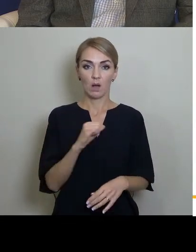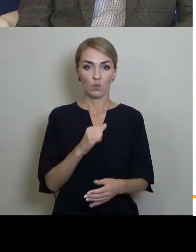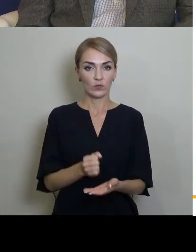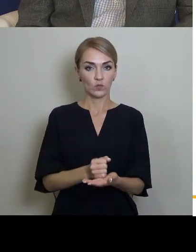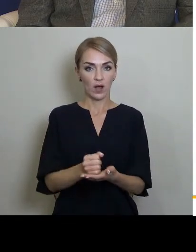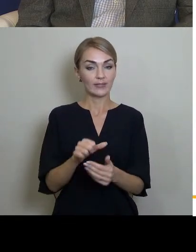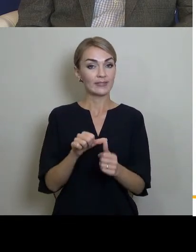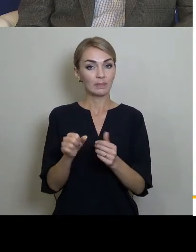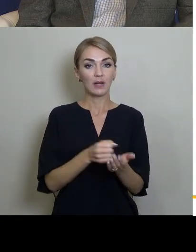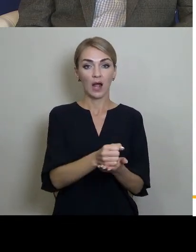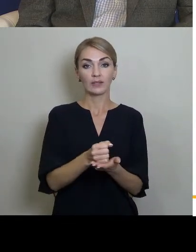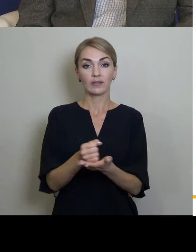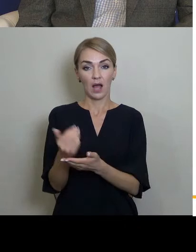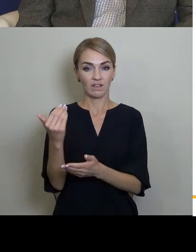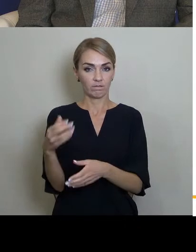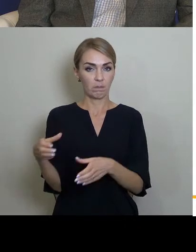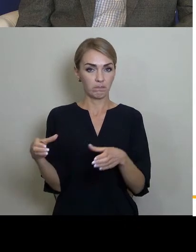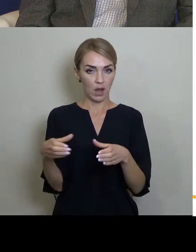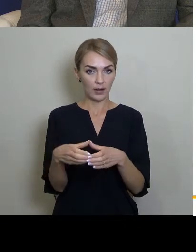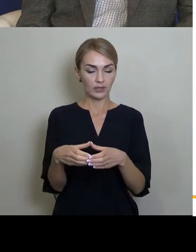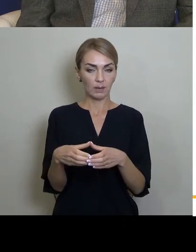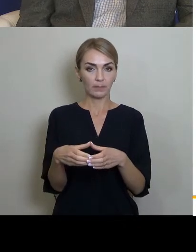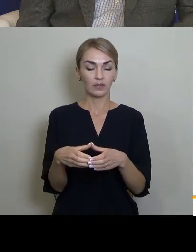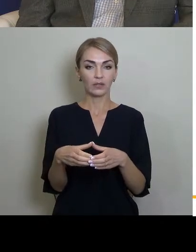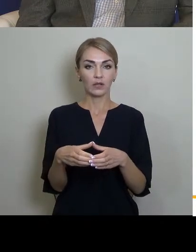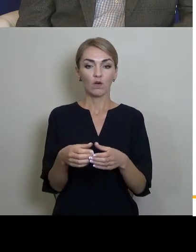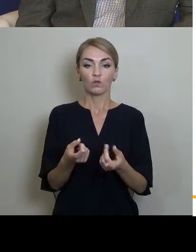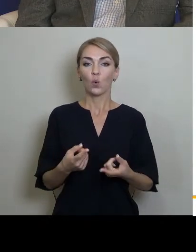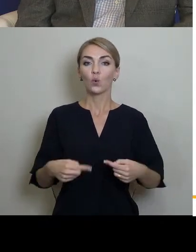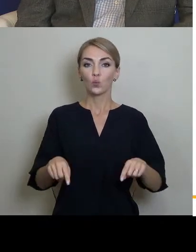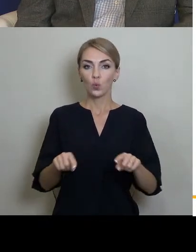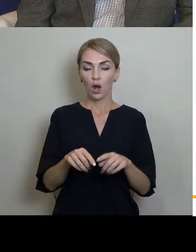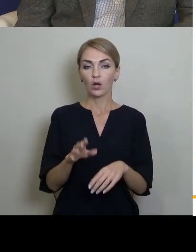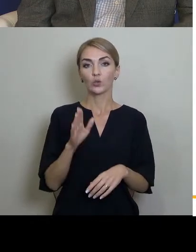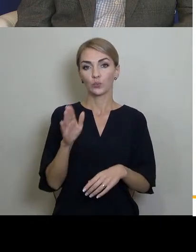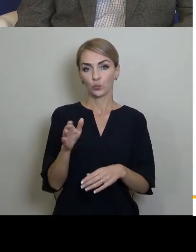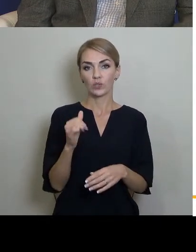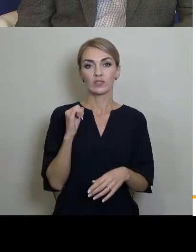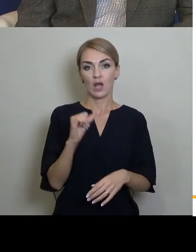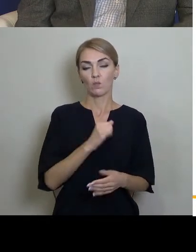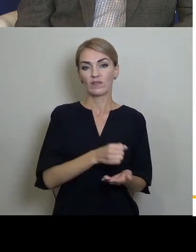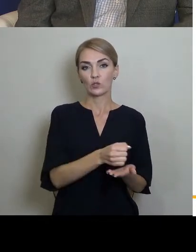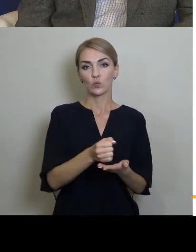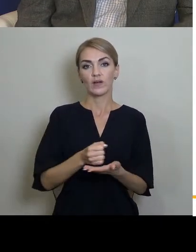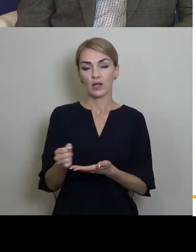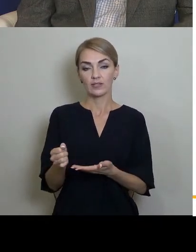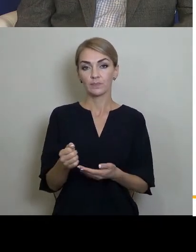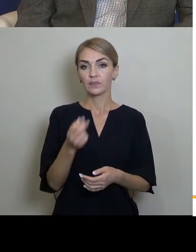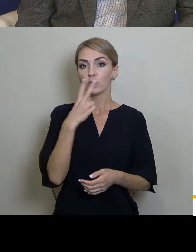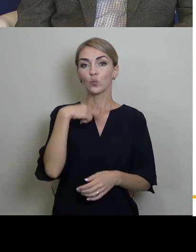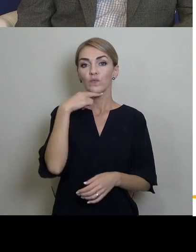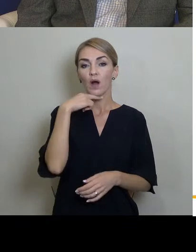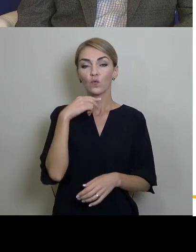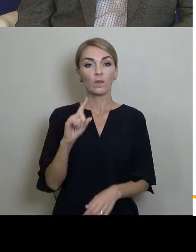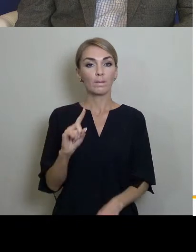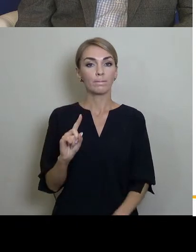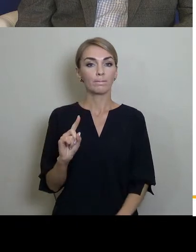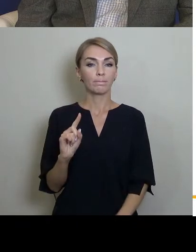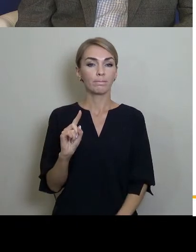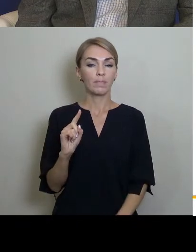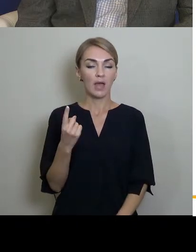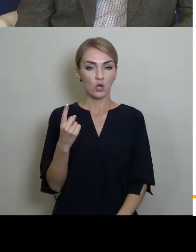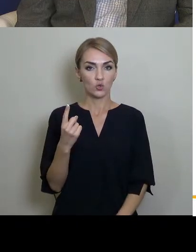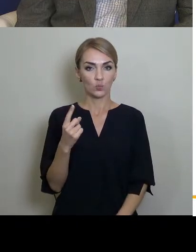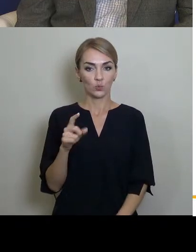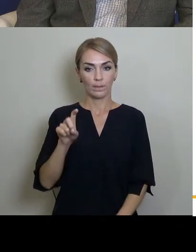these self-nominees can participate in this type of the elections. And please pay attention